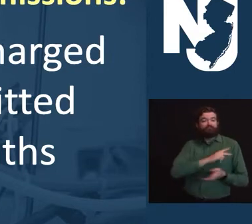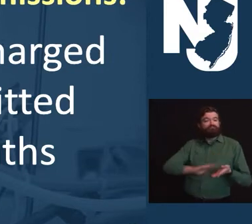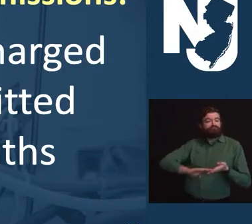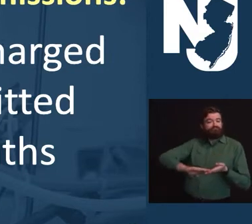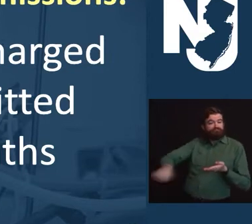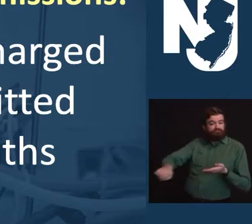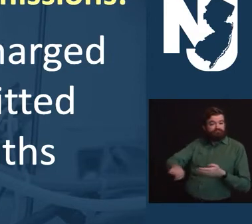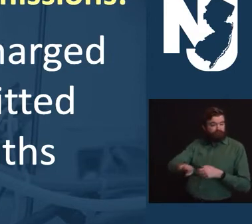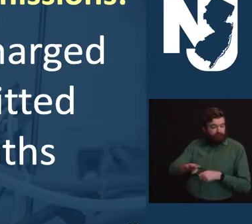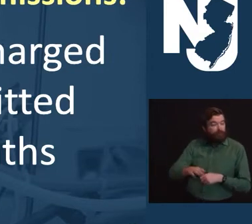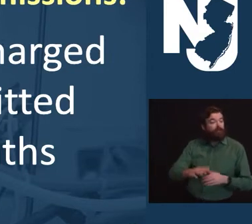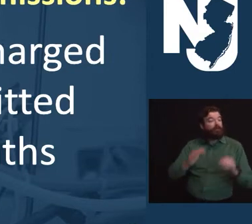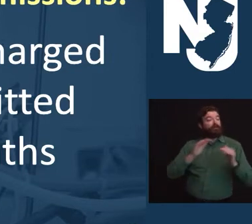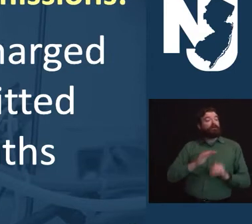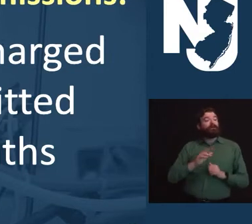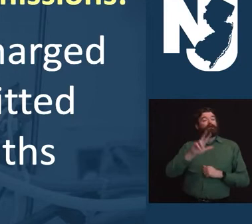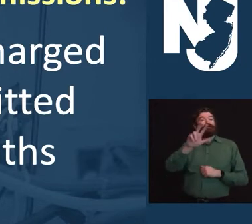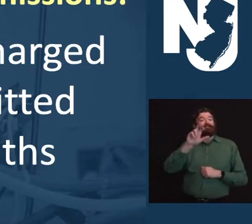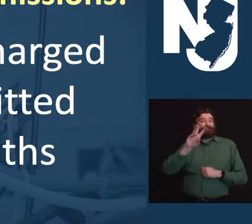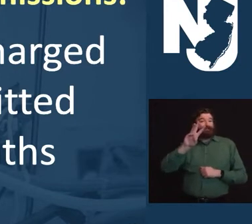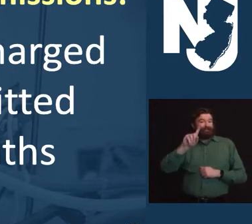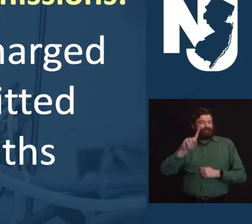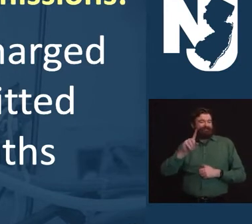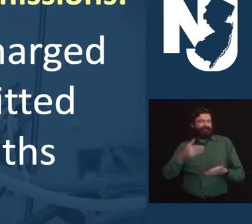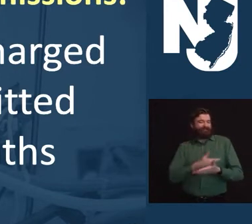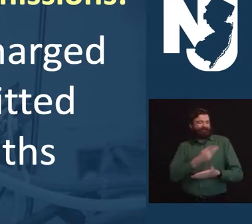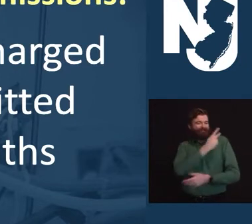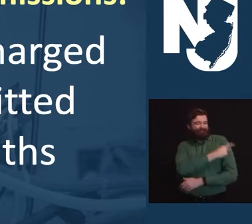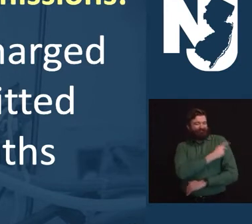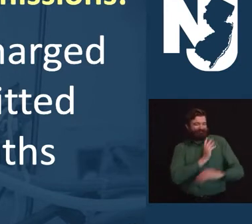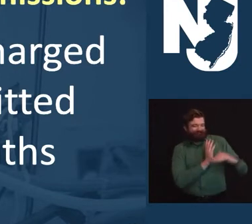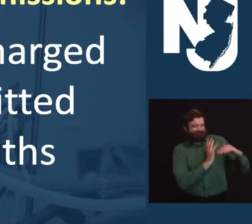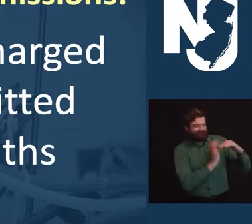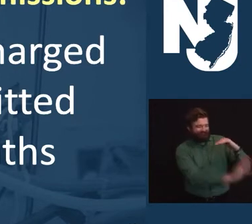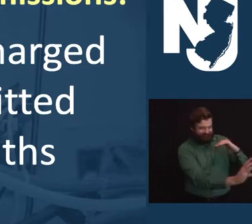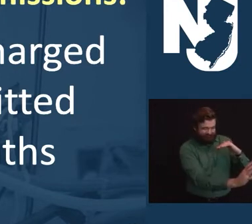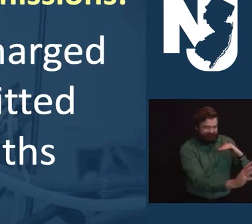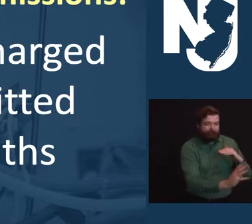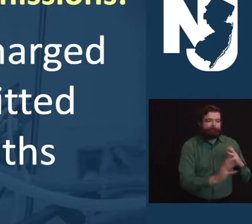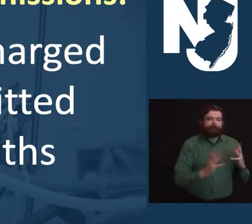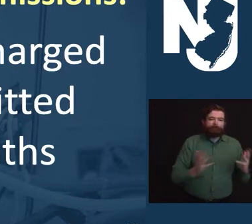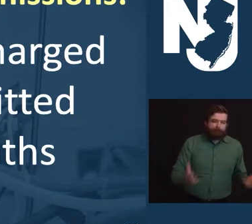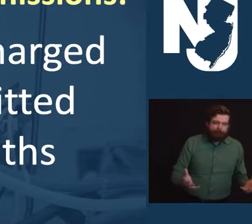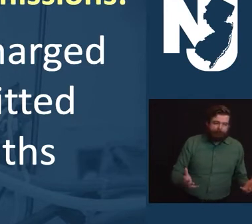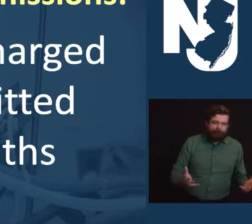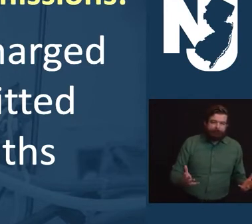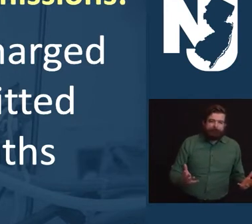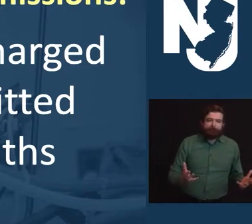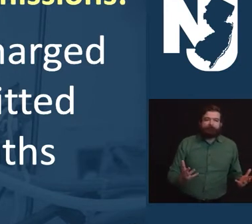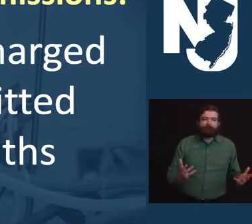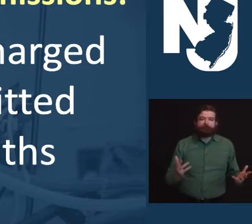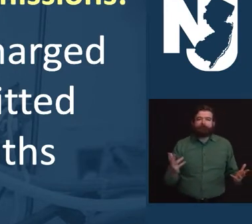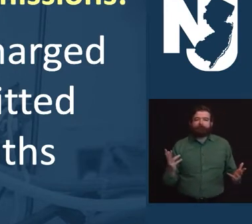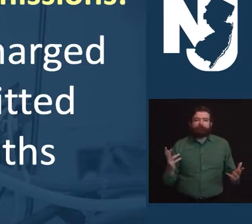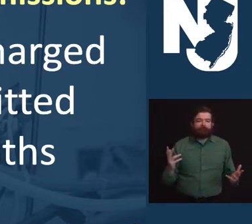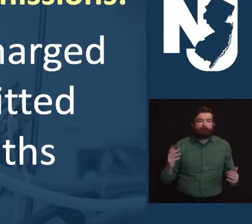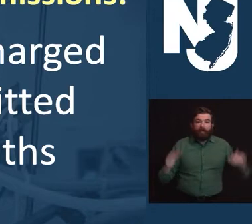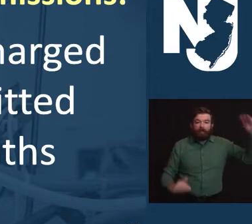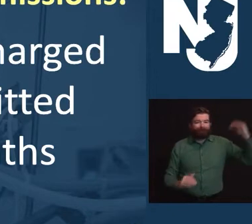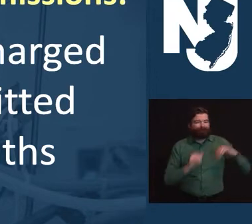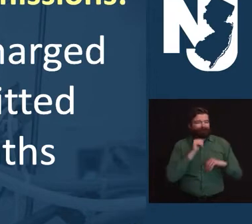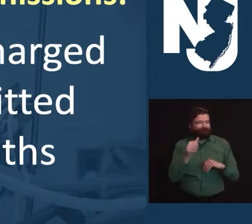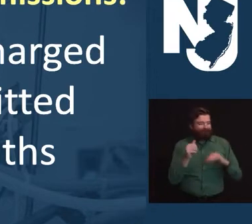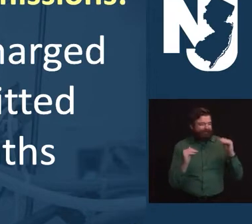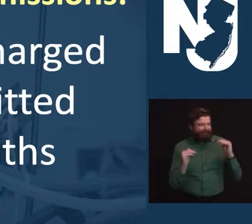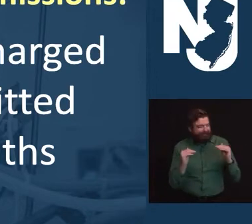however, walked in, and at the risk of comparing apples and oranges, because these are not confirmed, 59 blessed